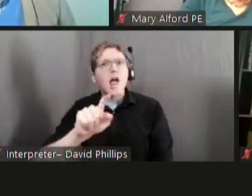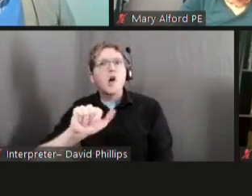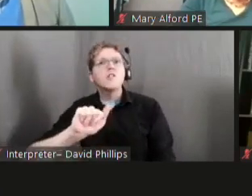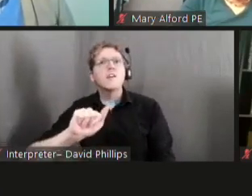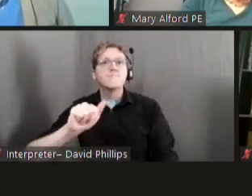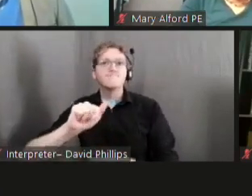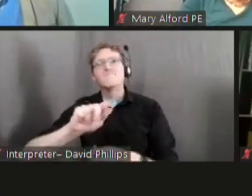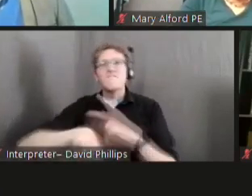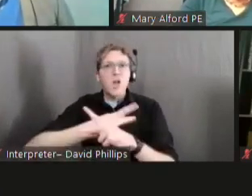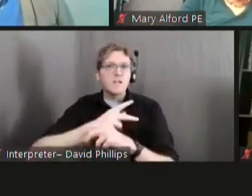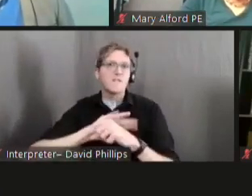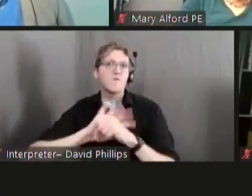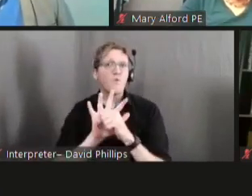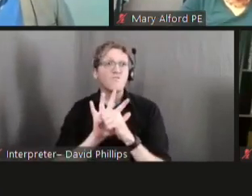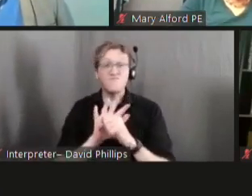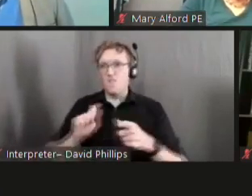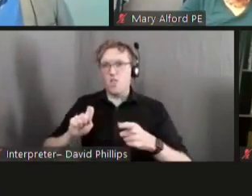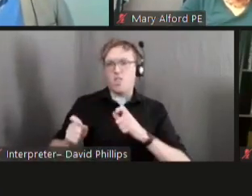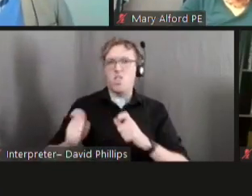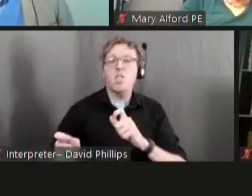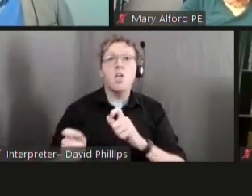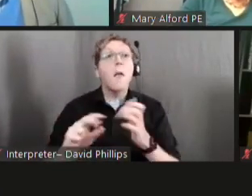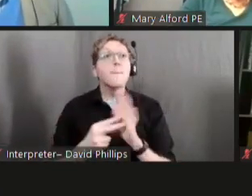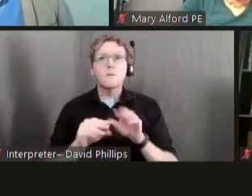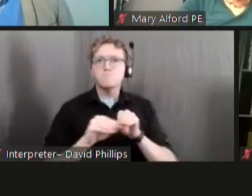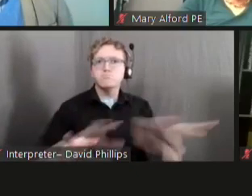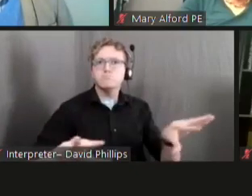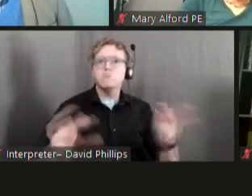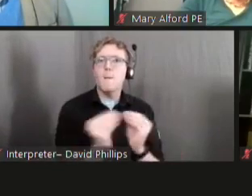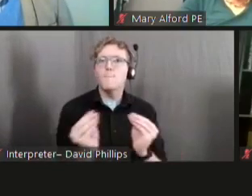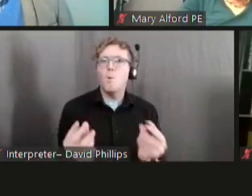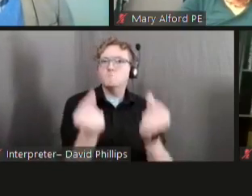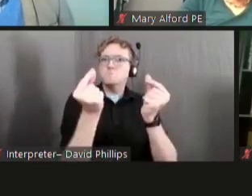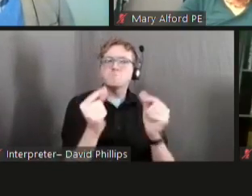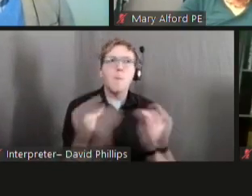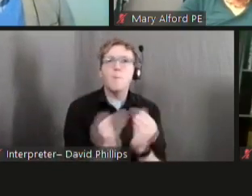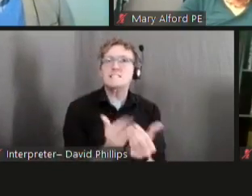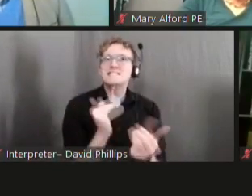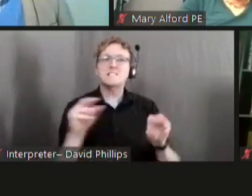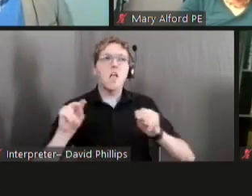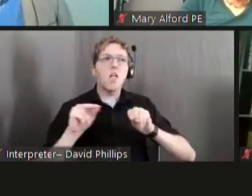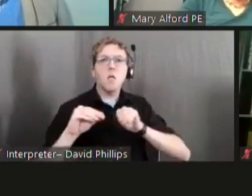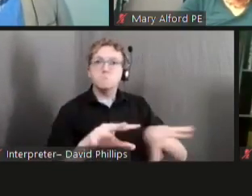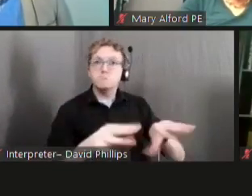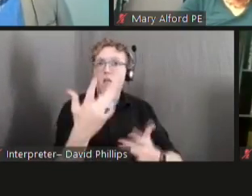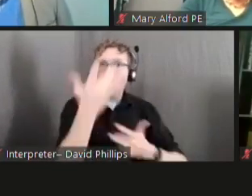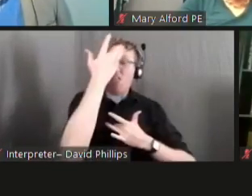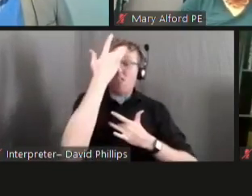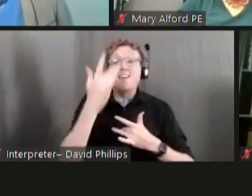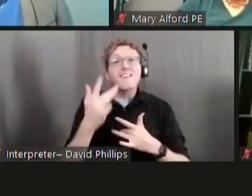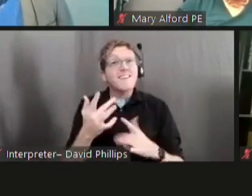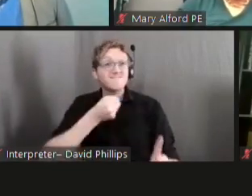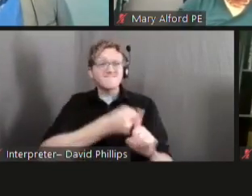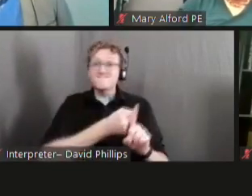that actually has changed, where it spreads much faster, much more efficiently, and cruelly affects younger people, unlike the